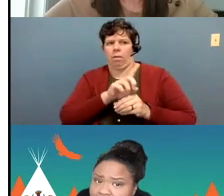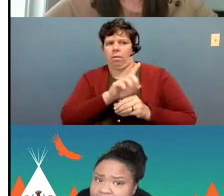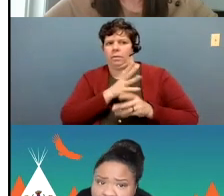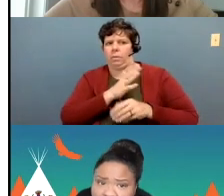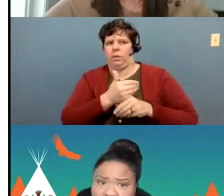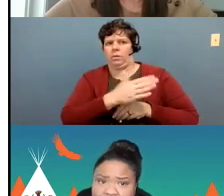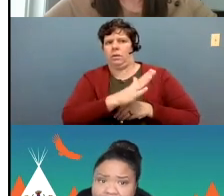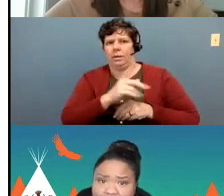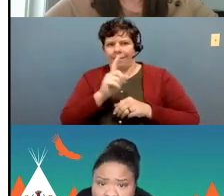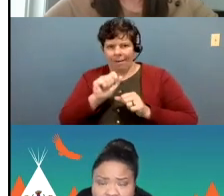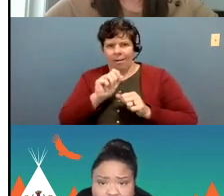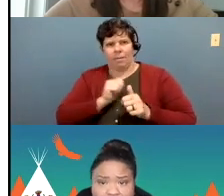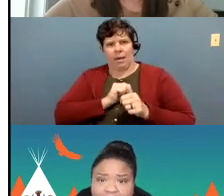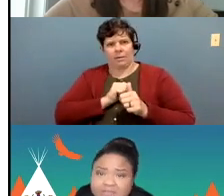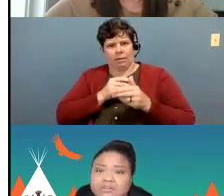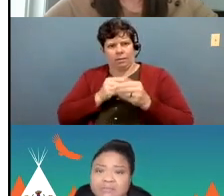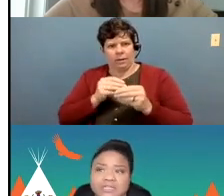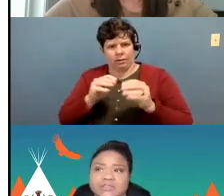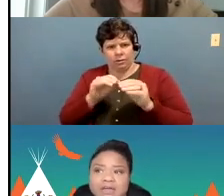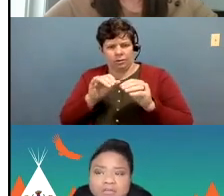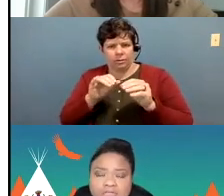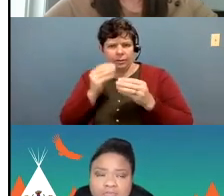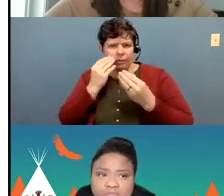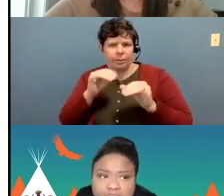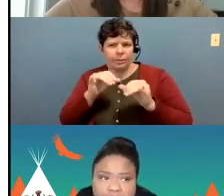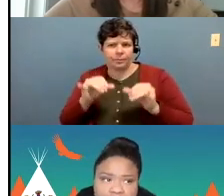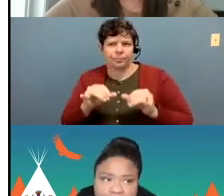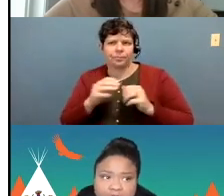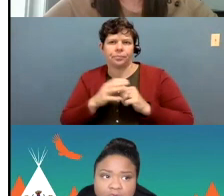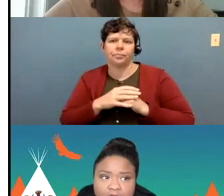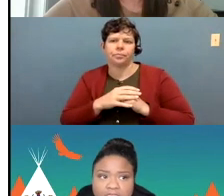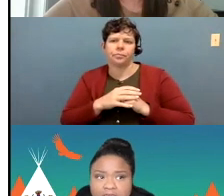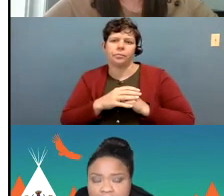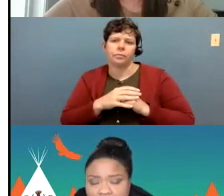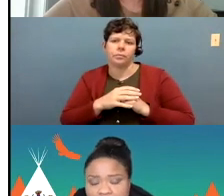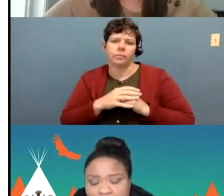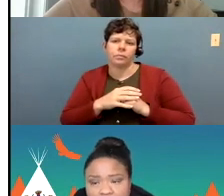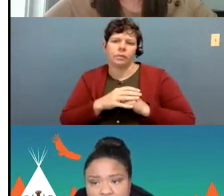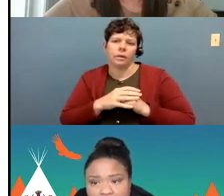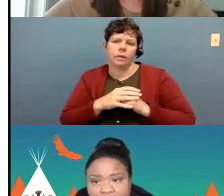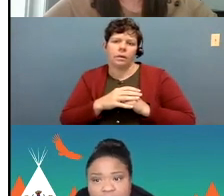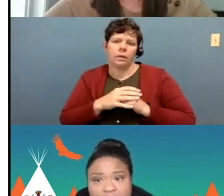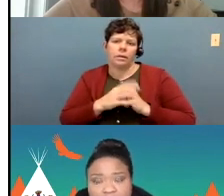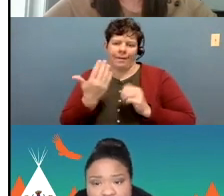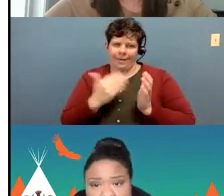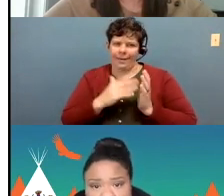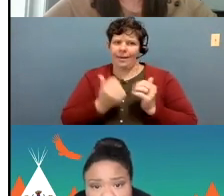made outside law enforcement? And we're grappling with that, holding multiple truths that our work here requires